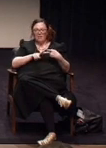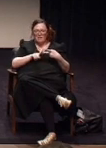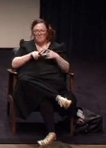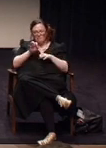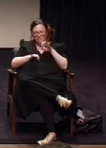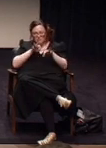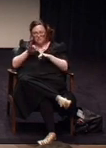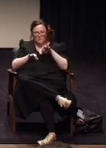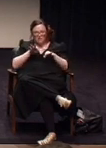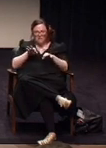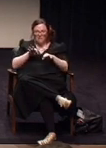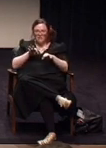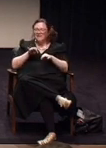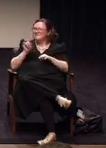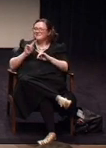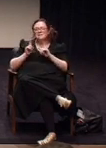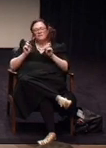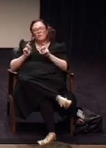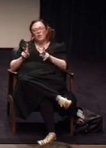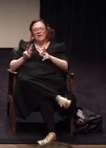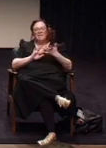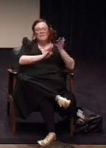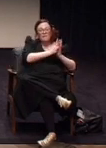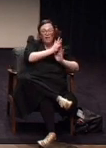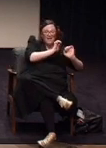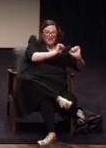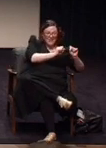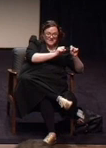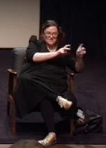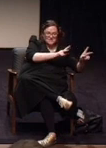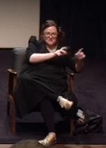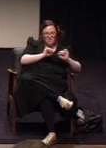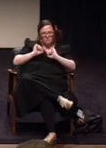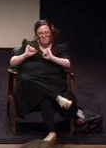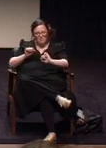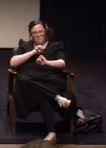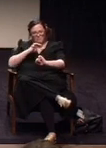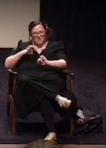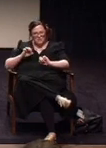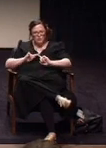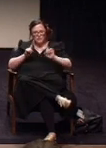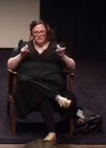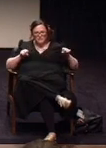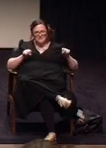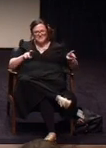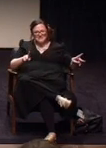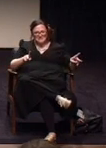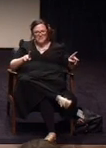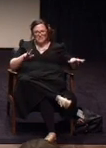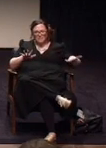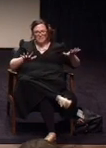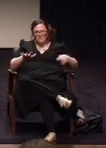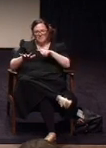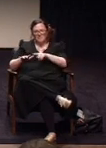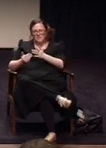this is not built in the same way as the fire rescue services tree are. This is newer, so it's more